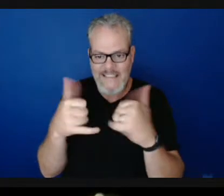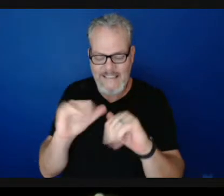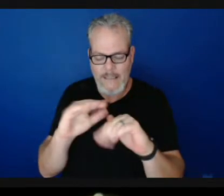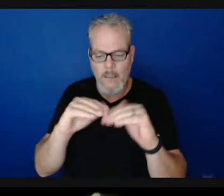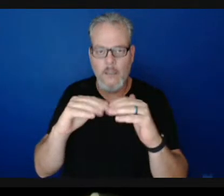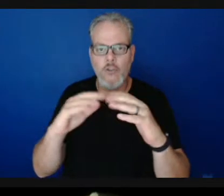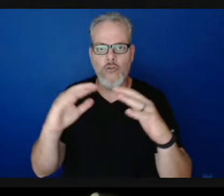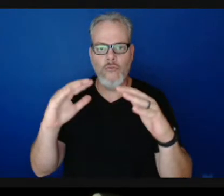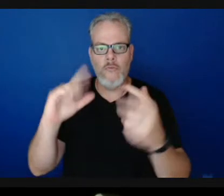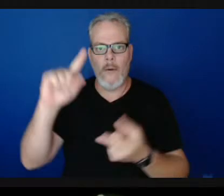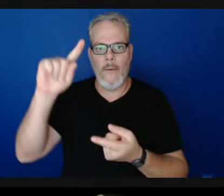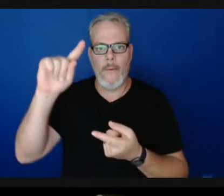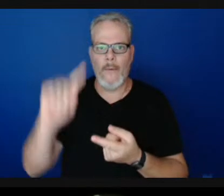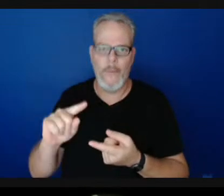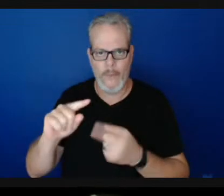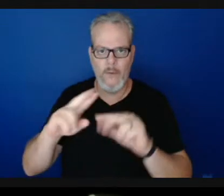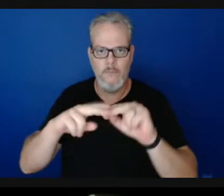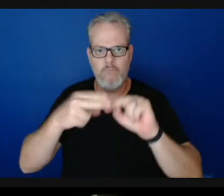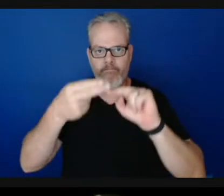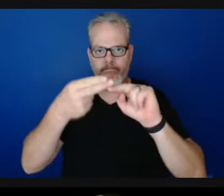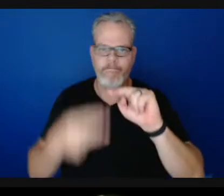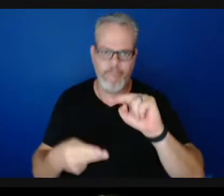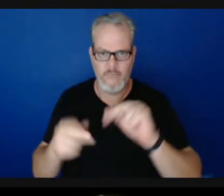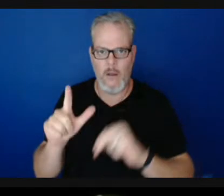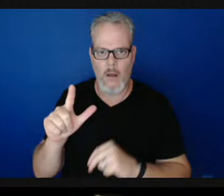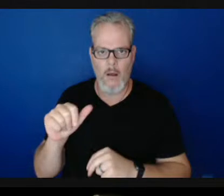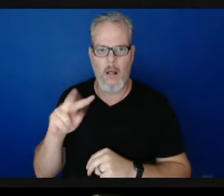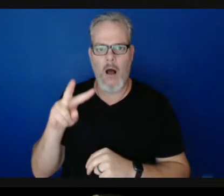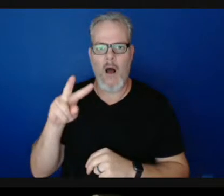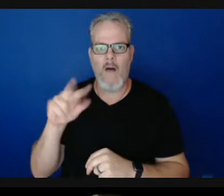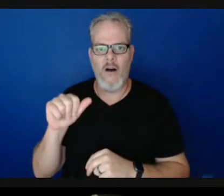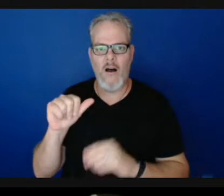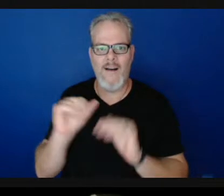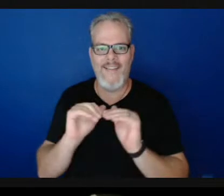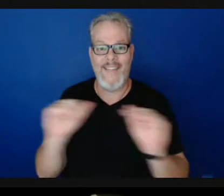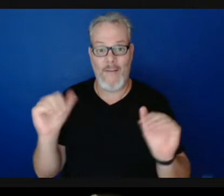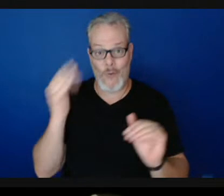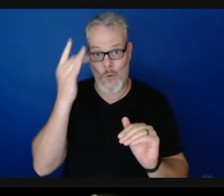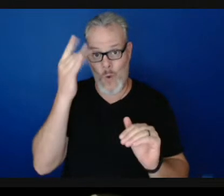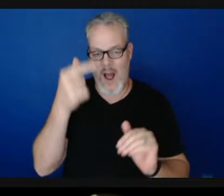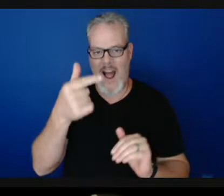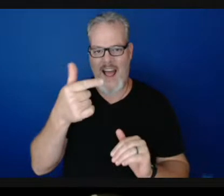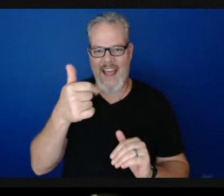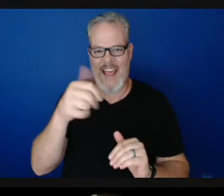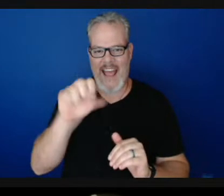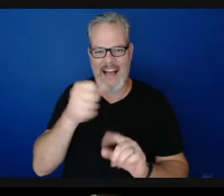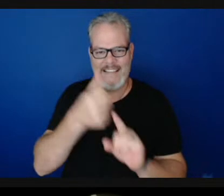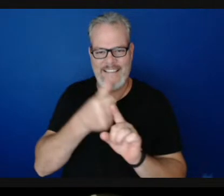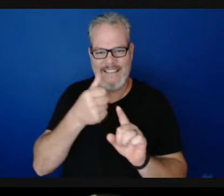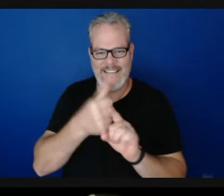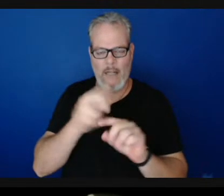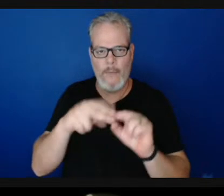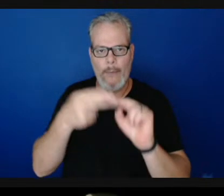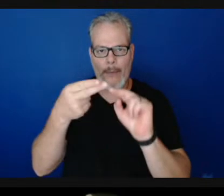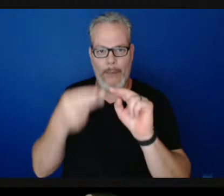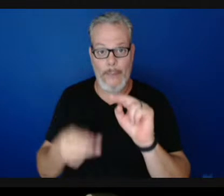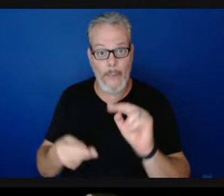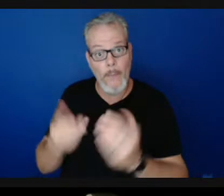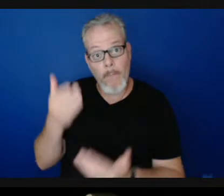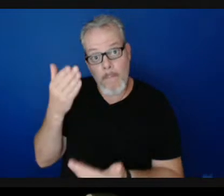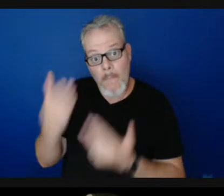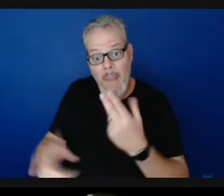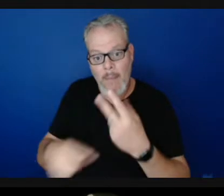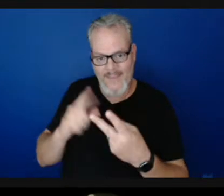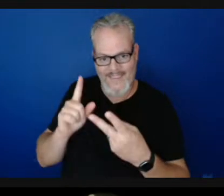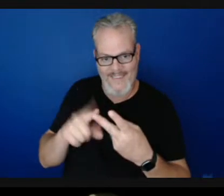level that they believe is likely due to loss of gas bubbles. Yeah, or possibly very slow leaking